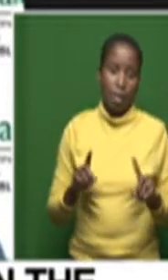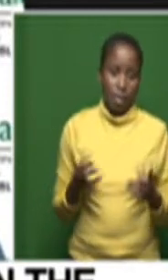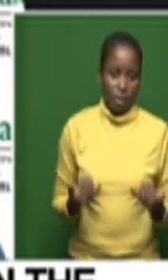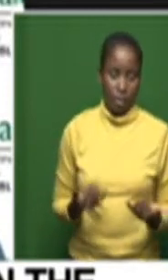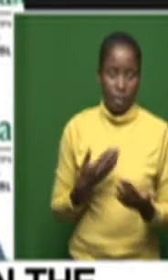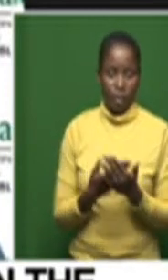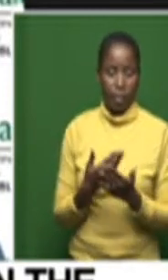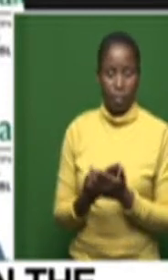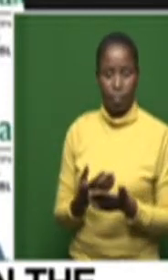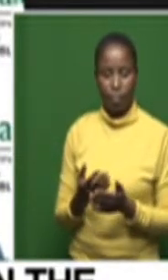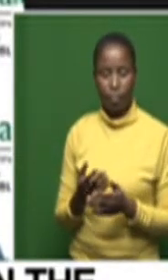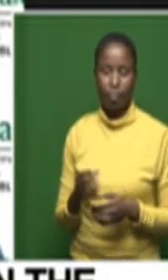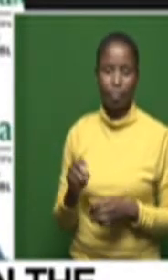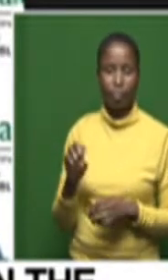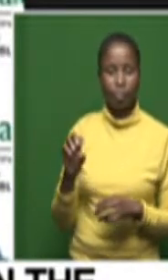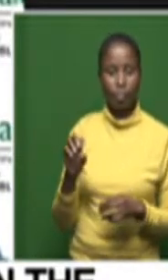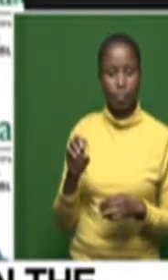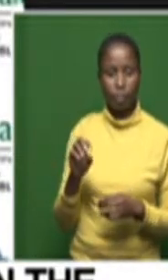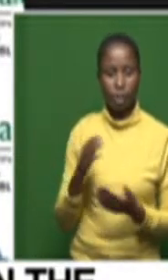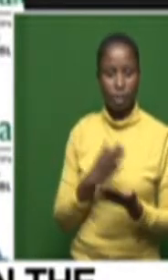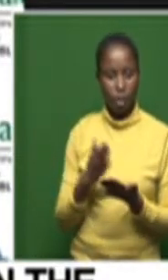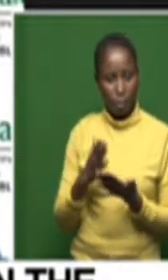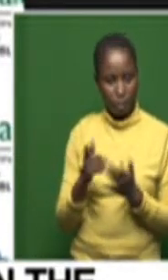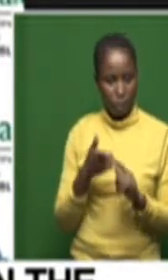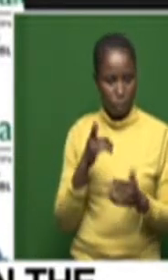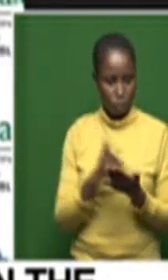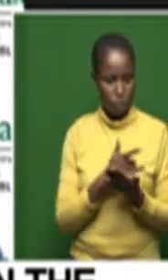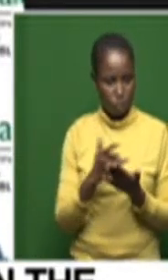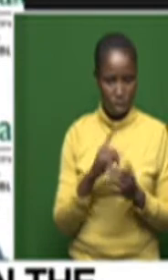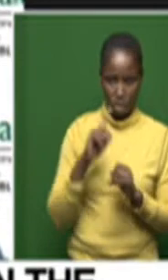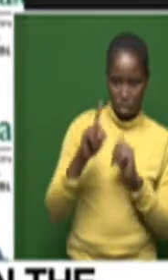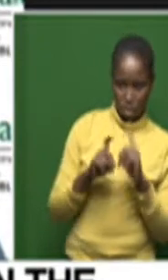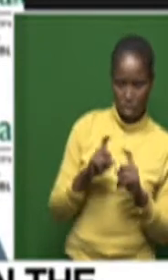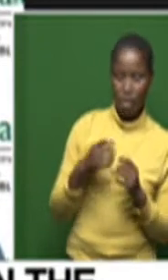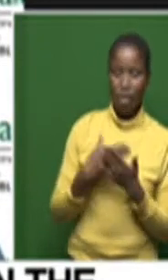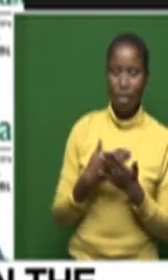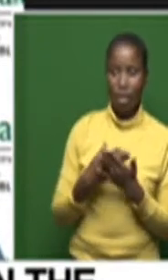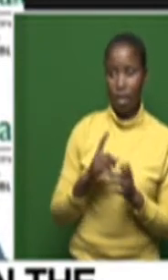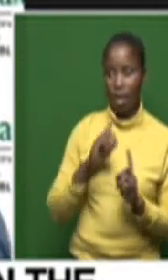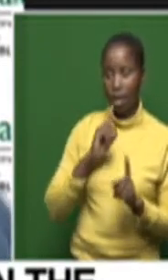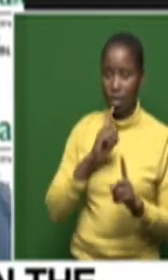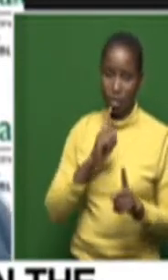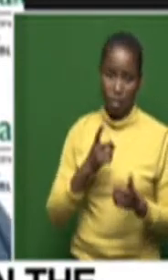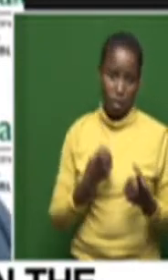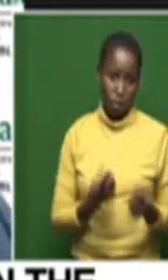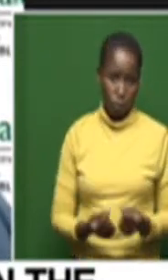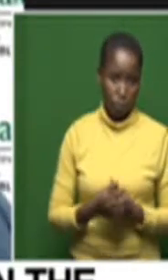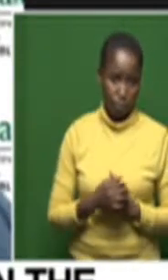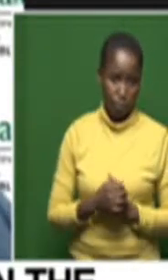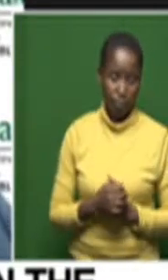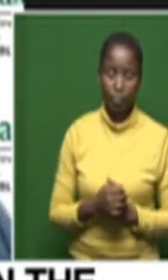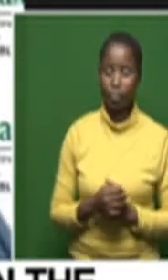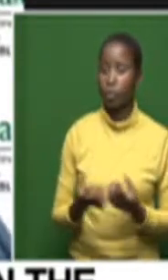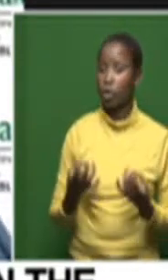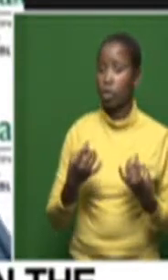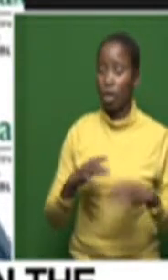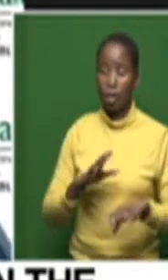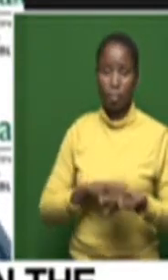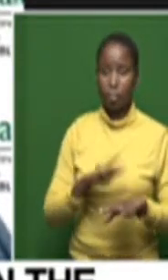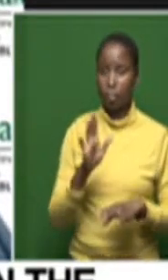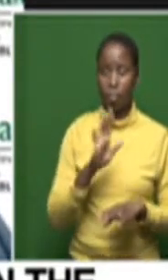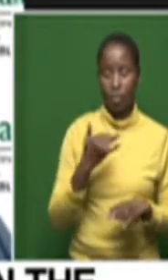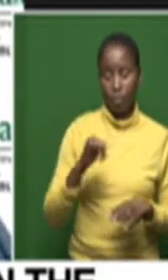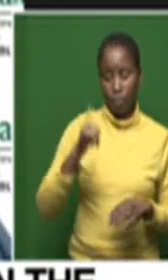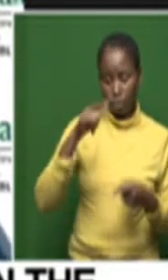by answering other questions that appear on the chat directly so that you can be able to deal with the ones that are not yet answered. Without wasting any time, I'm going to read the